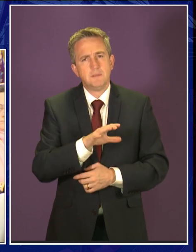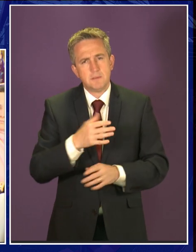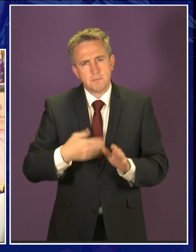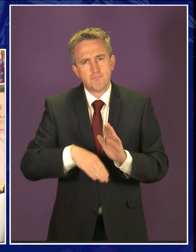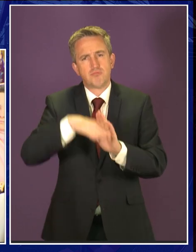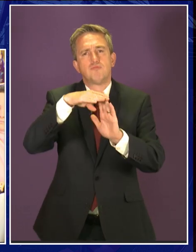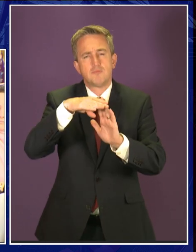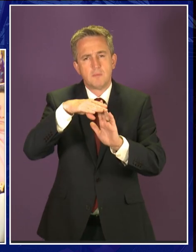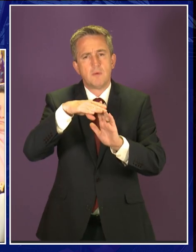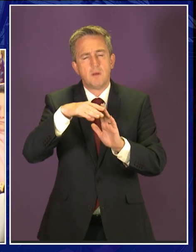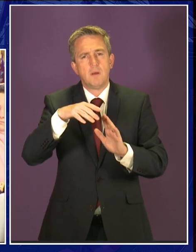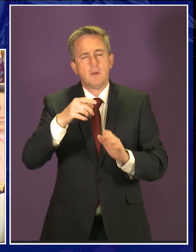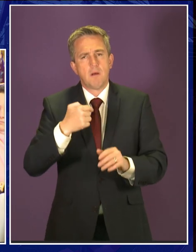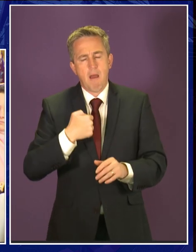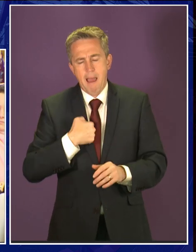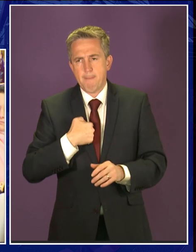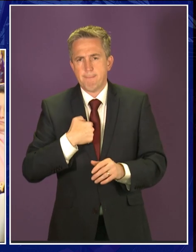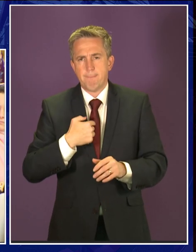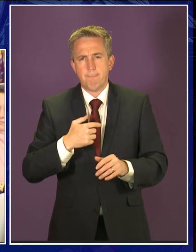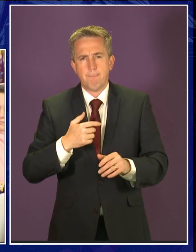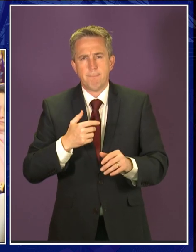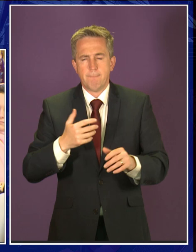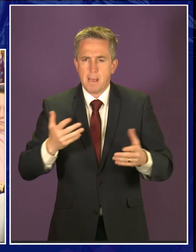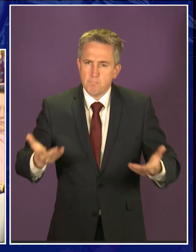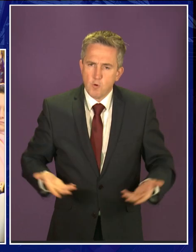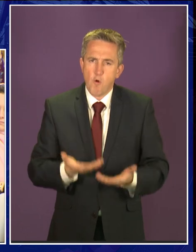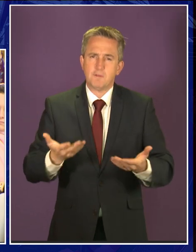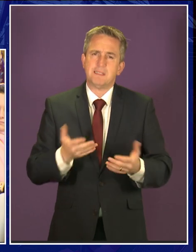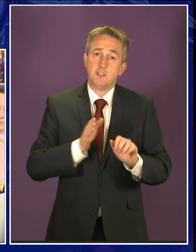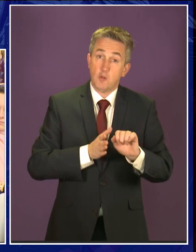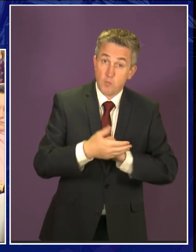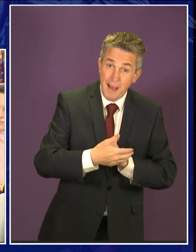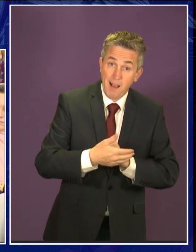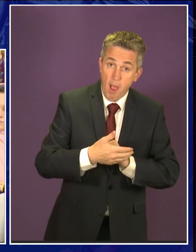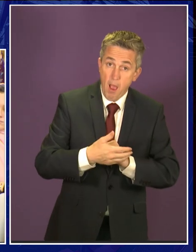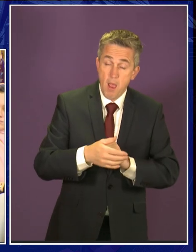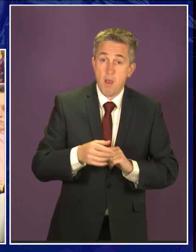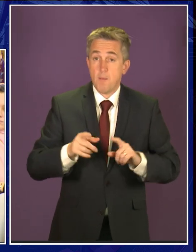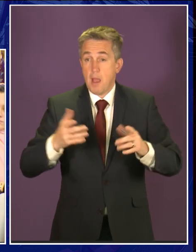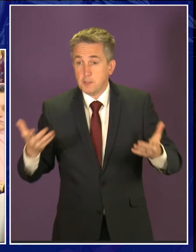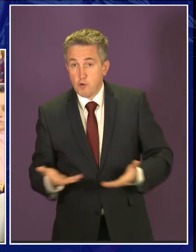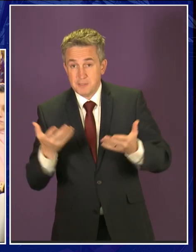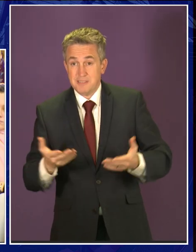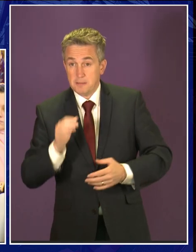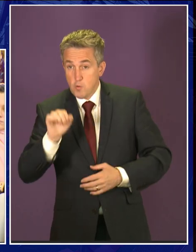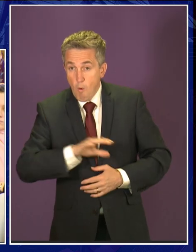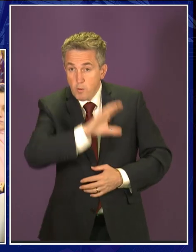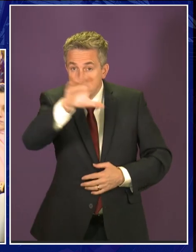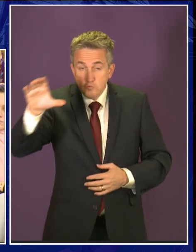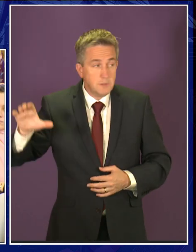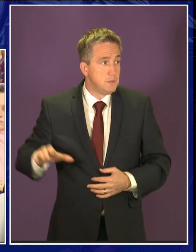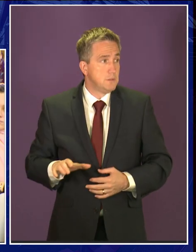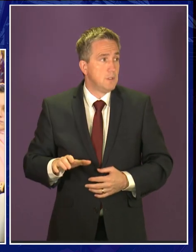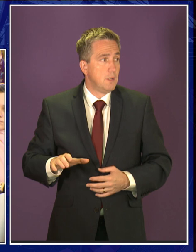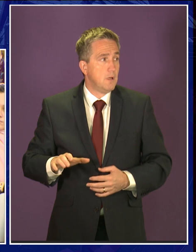I stand here, I'm imploring to not just my own country, but you all, to really